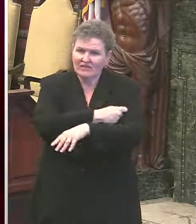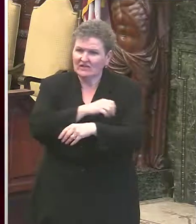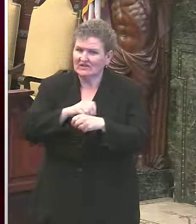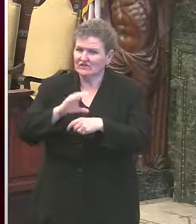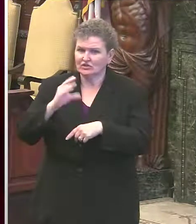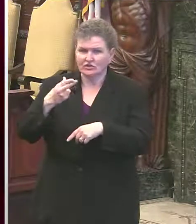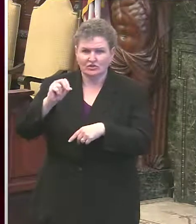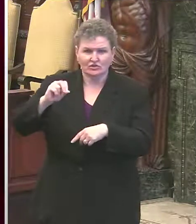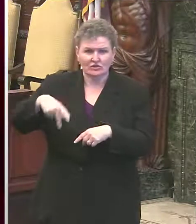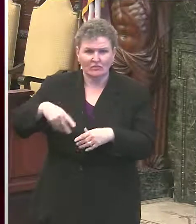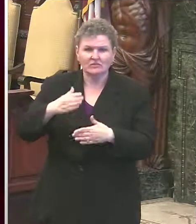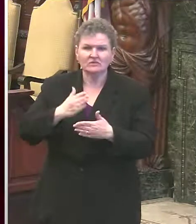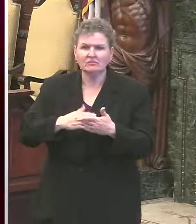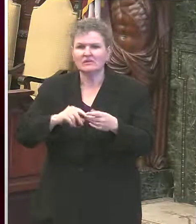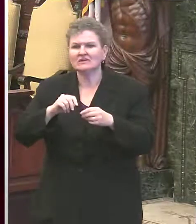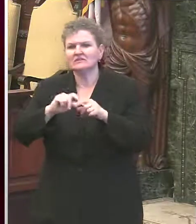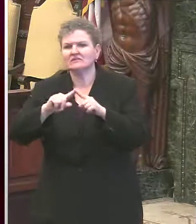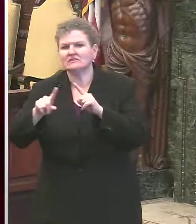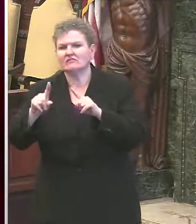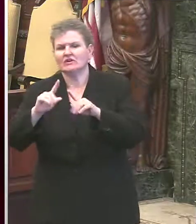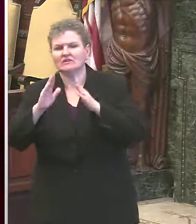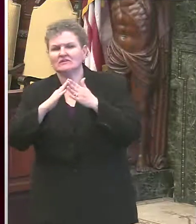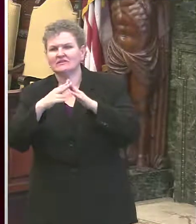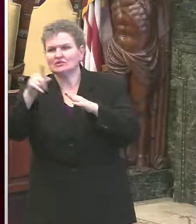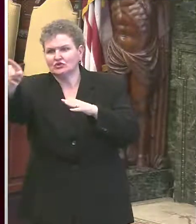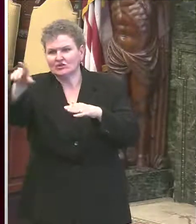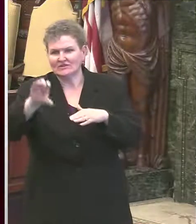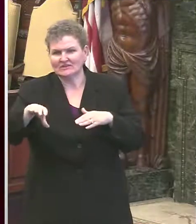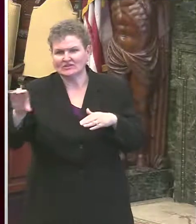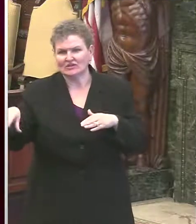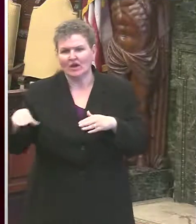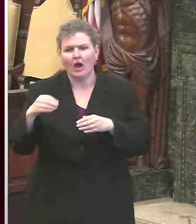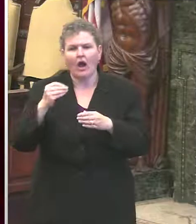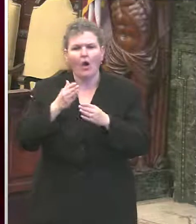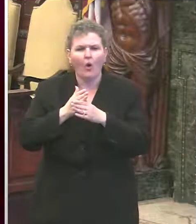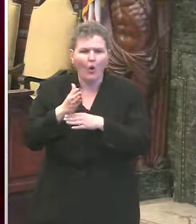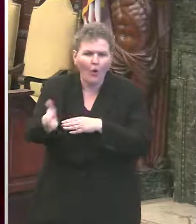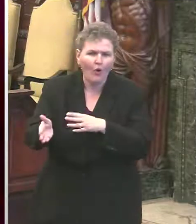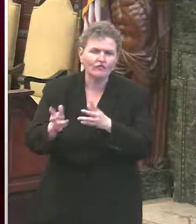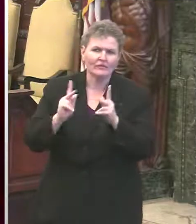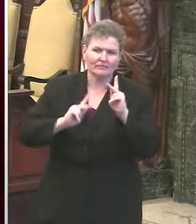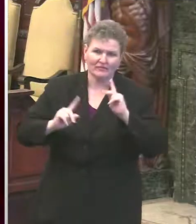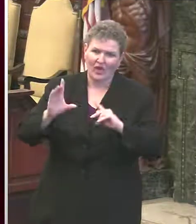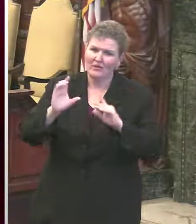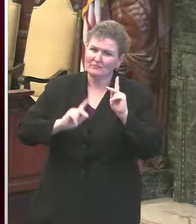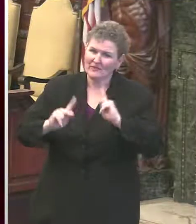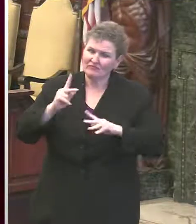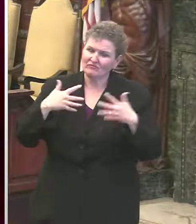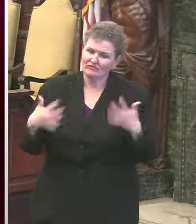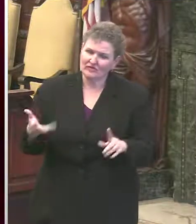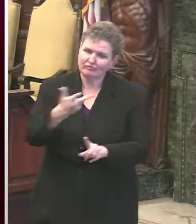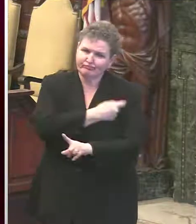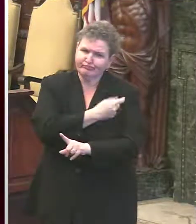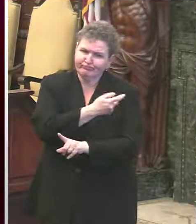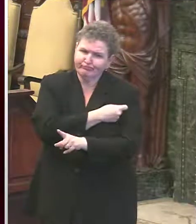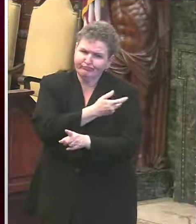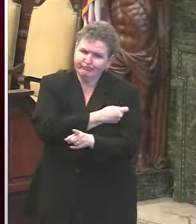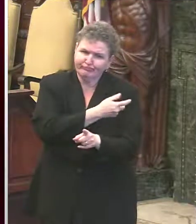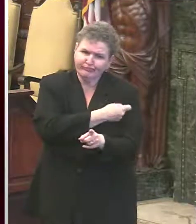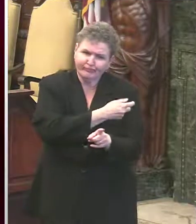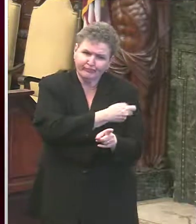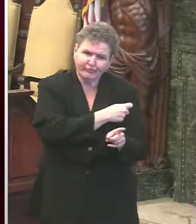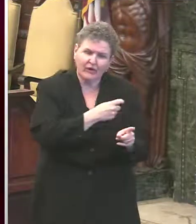convention center, at other sites. So probably well over 20,000 people, educators who have gotten at least the first dose of